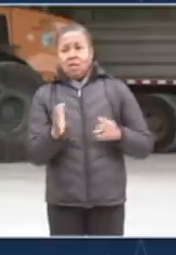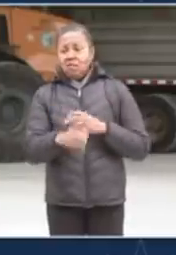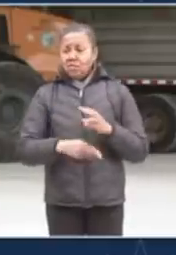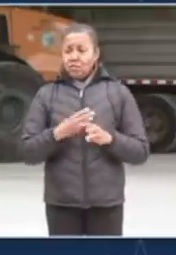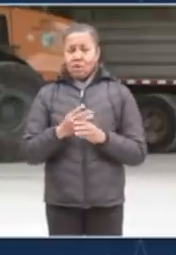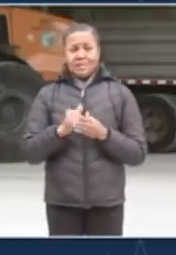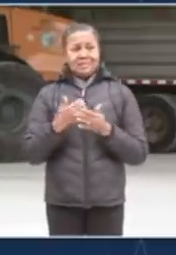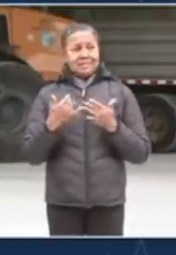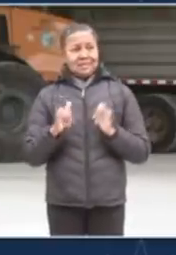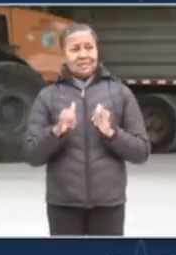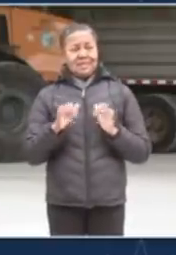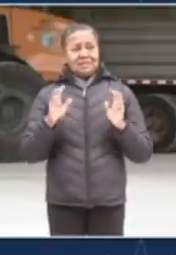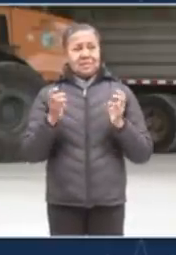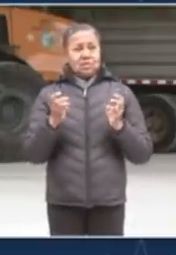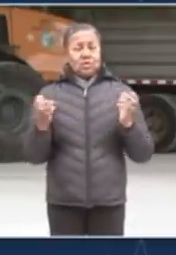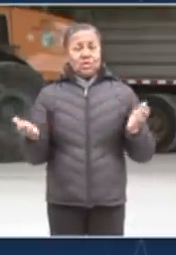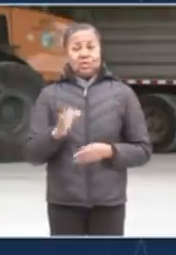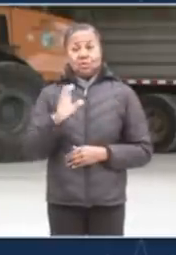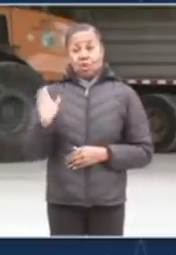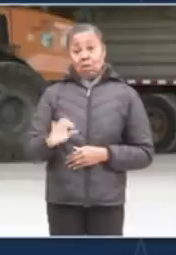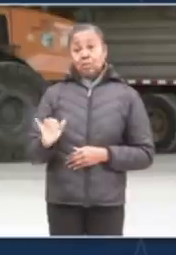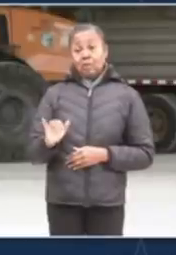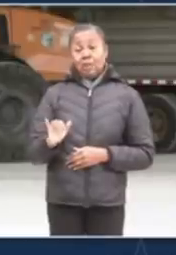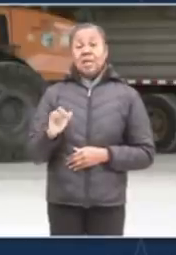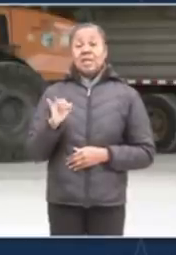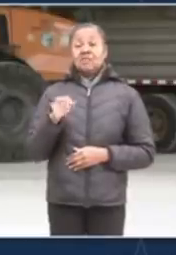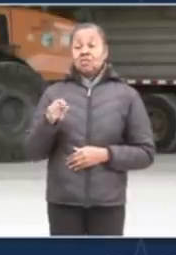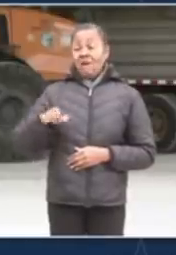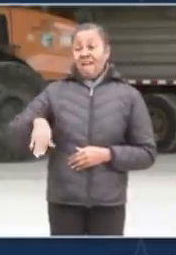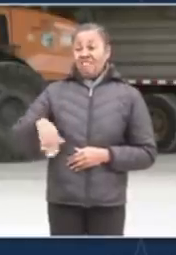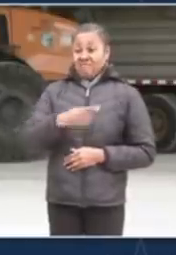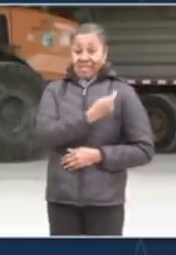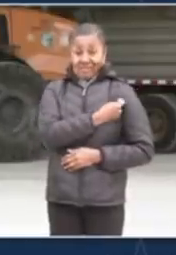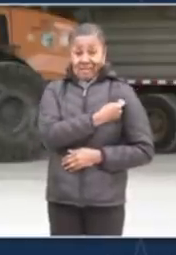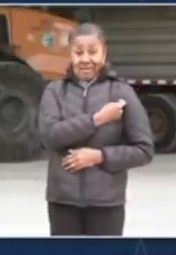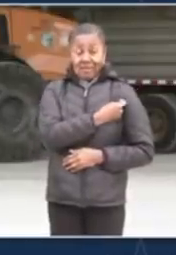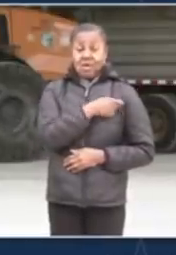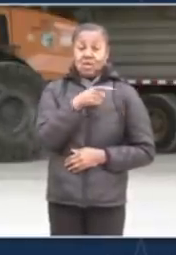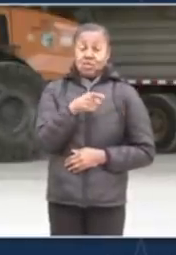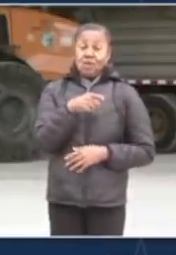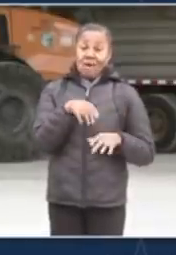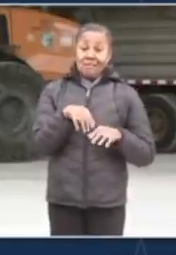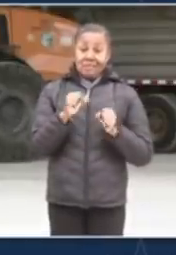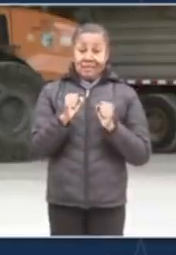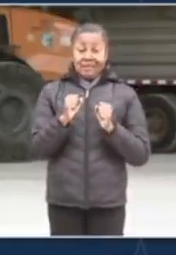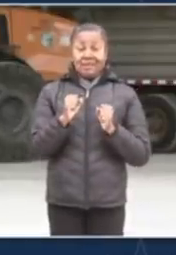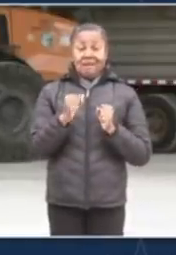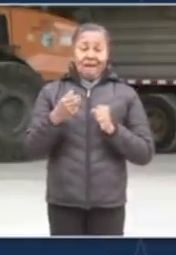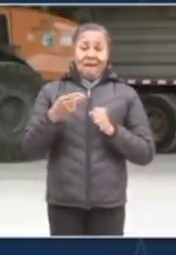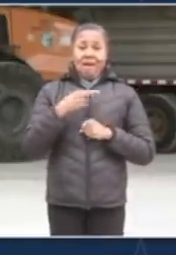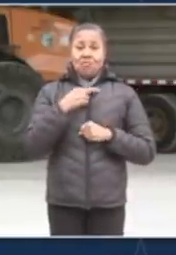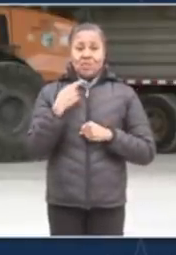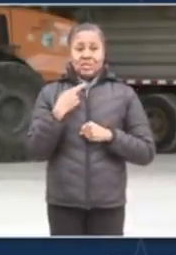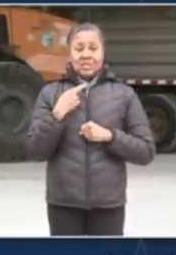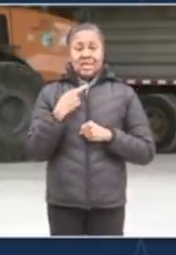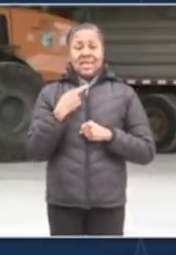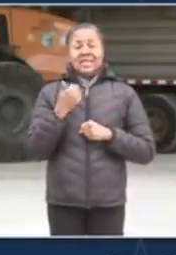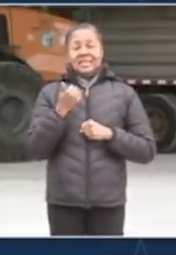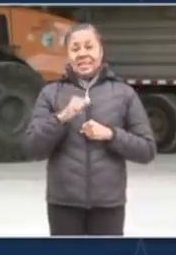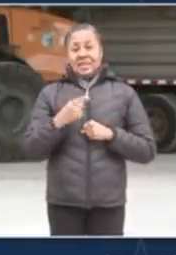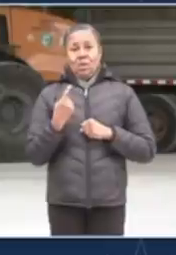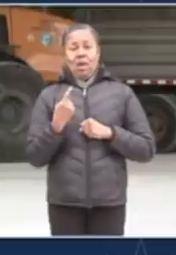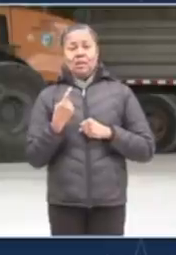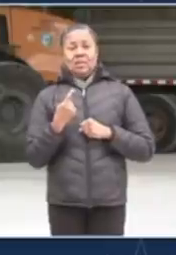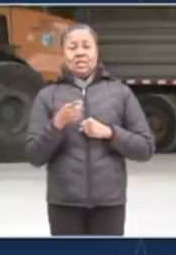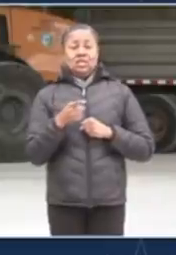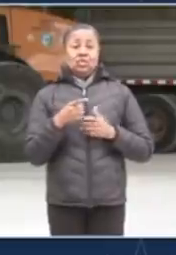but that still is an issue here in Chicago. If you are not vaccinated, you are taking a higher risk than anyone else